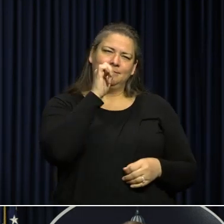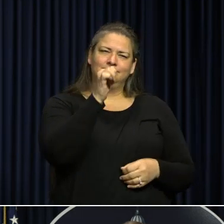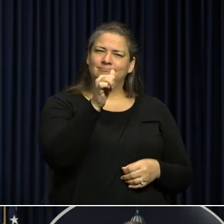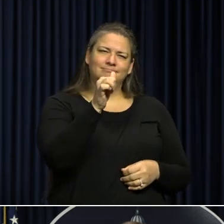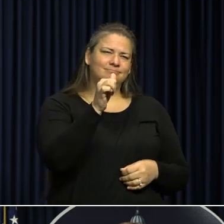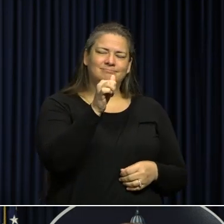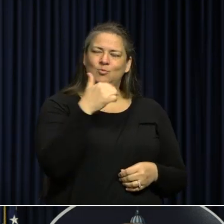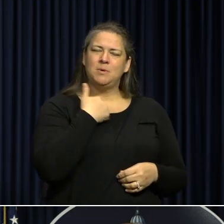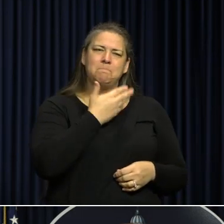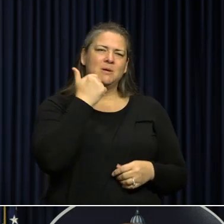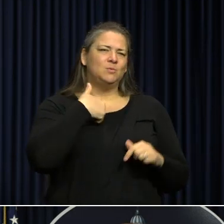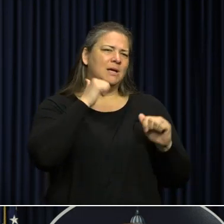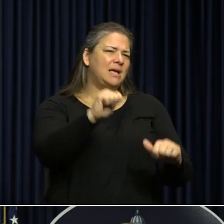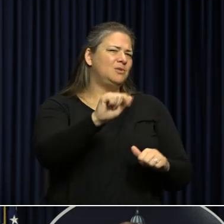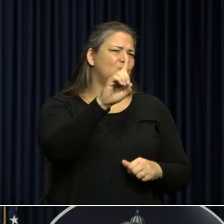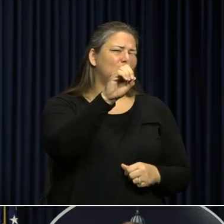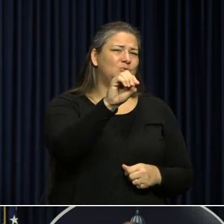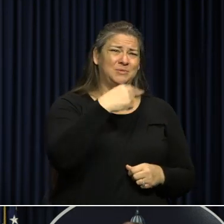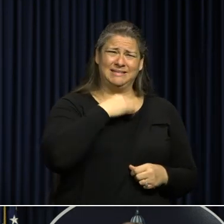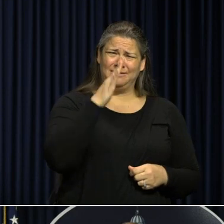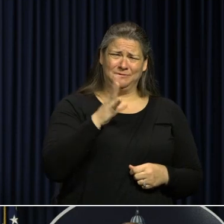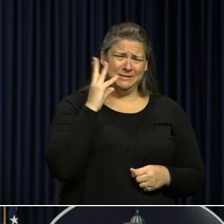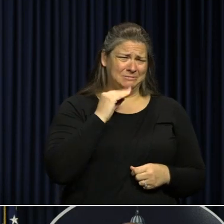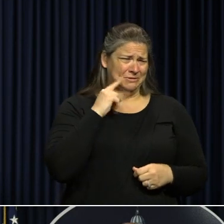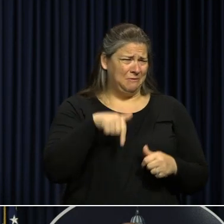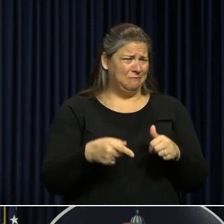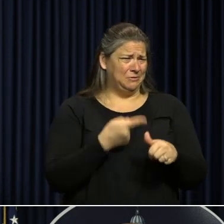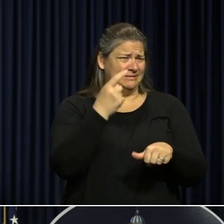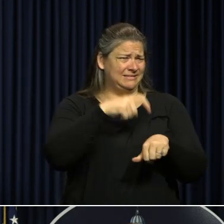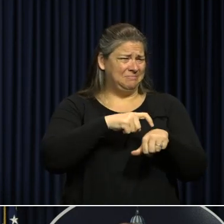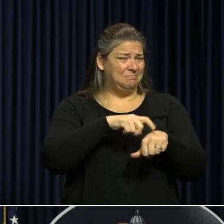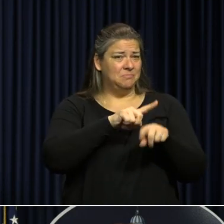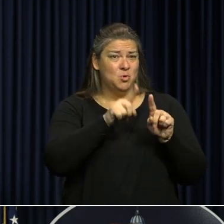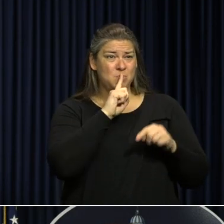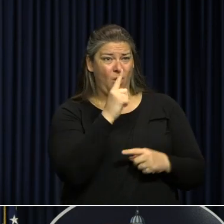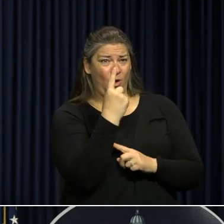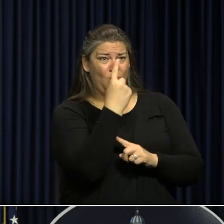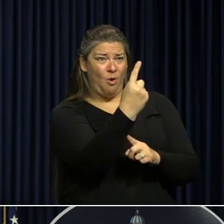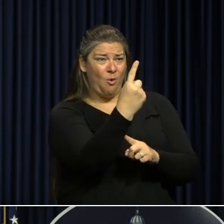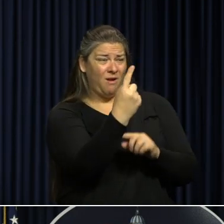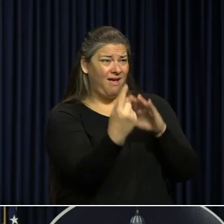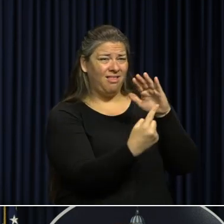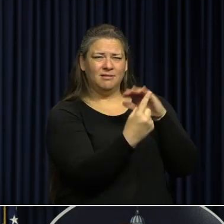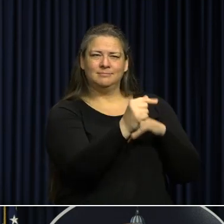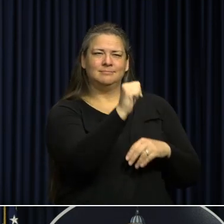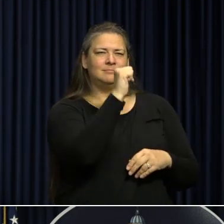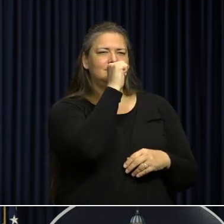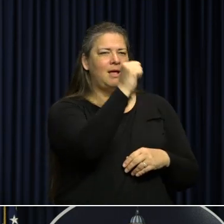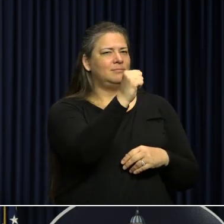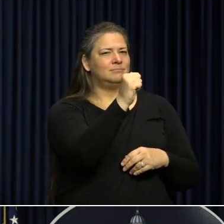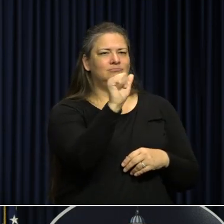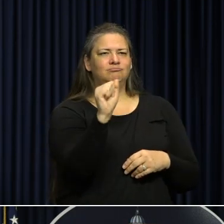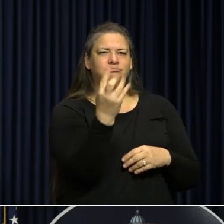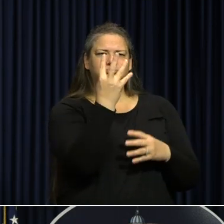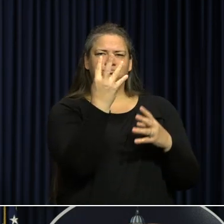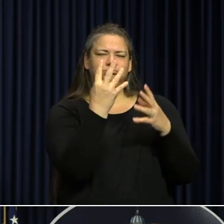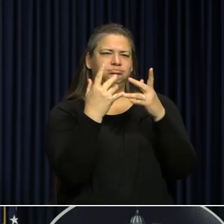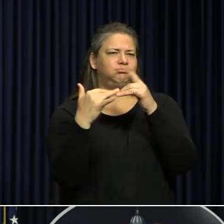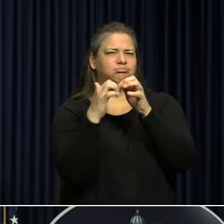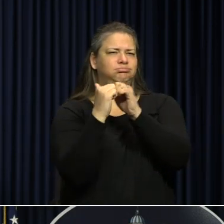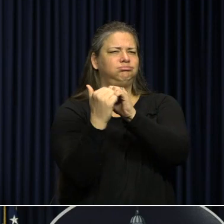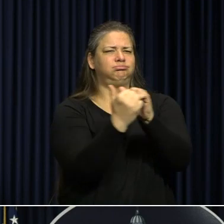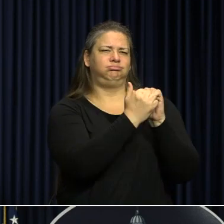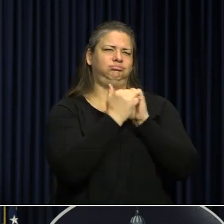lived through this before, but none of you are alone. We're all in this. With each